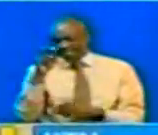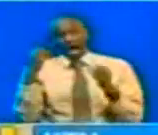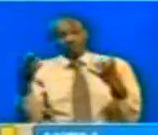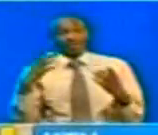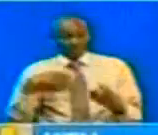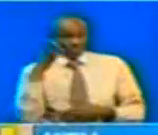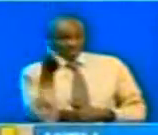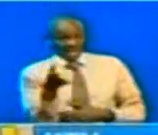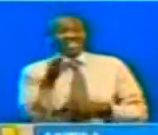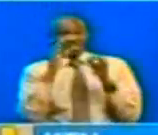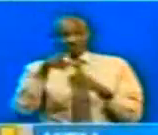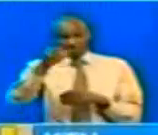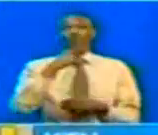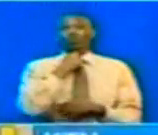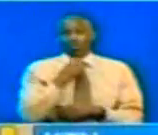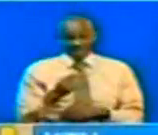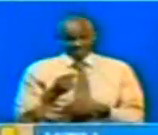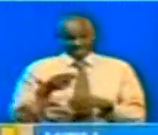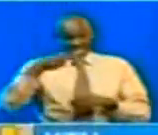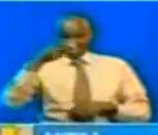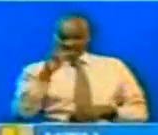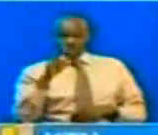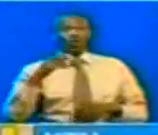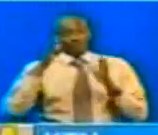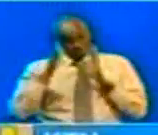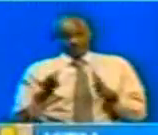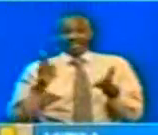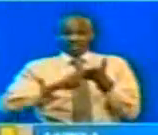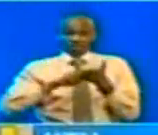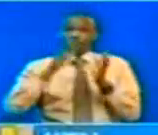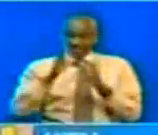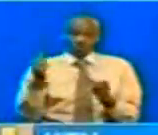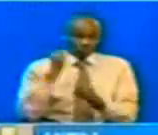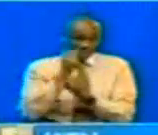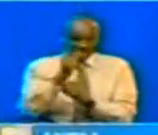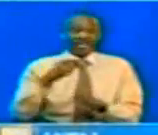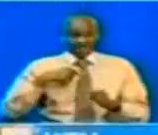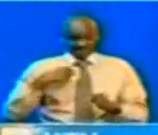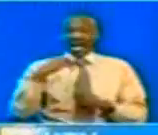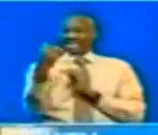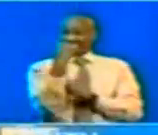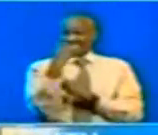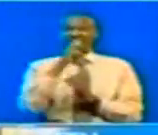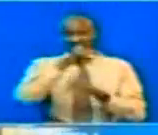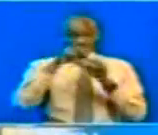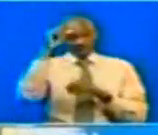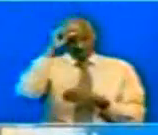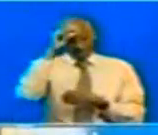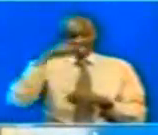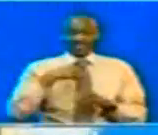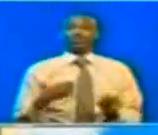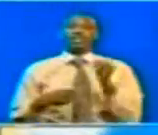they wanted any human resource, they would request from the national government and then we'd be able to place them. That way we do not